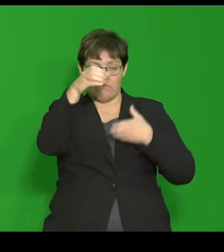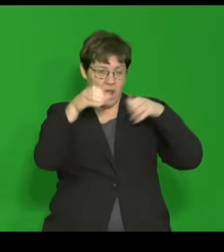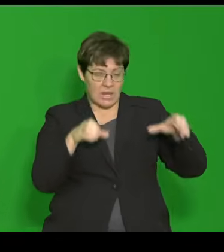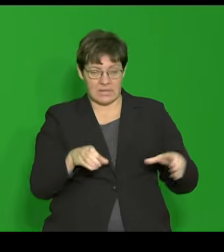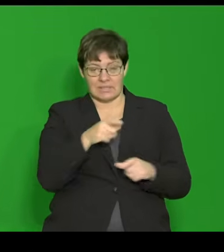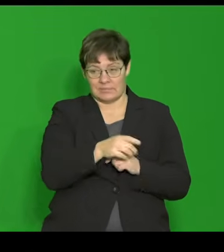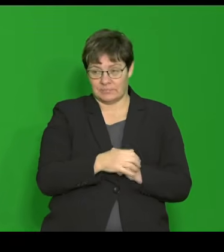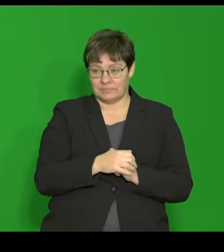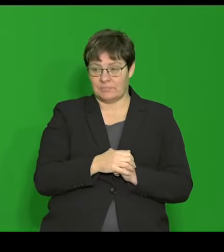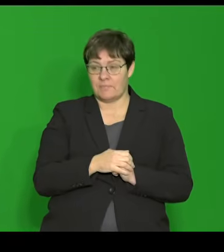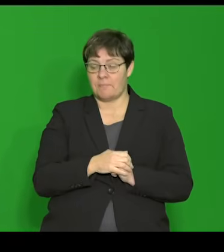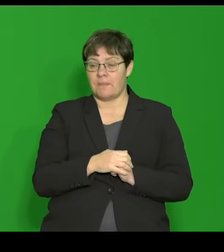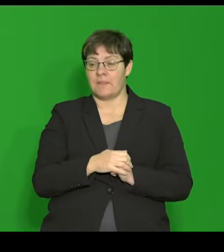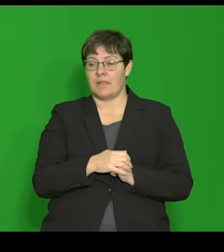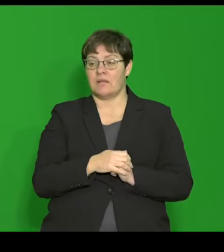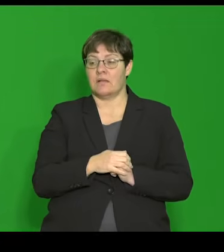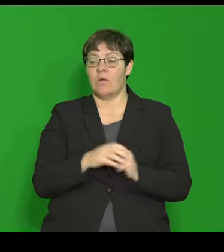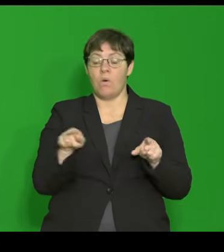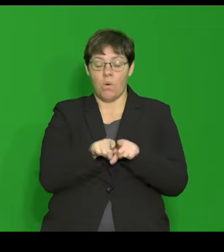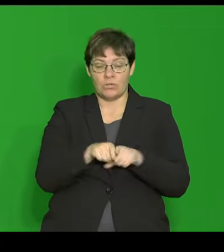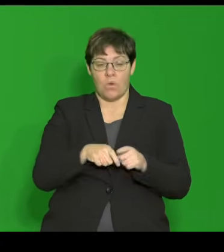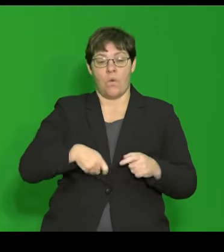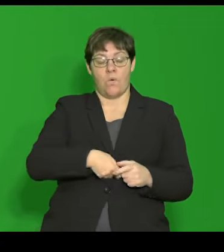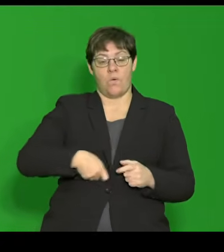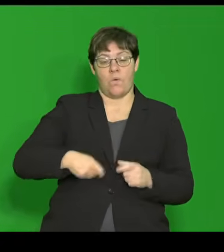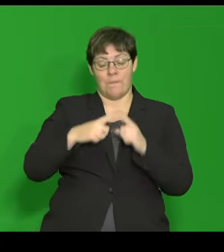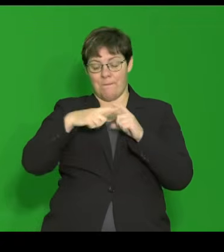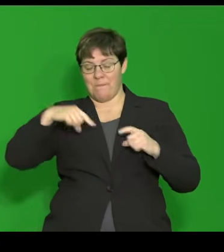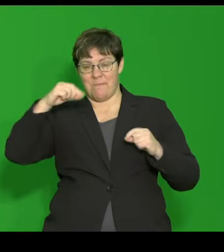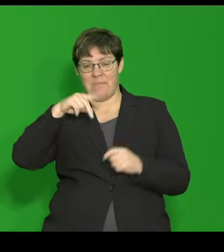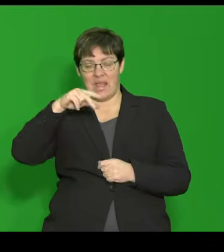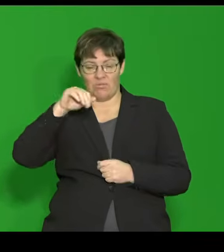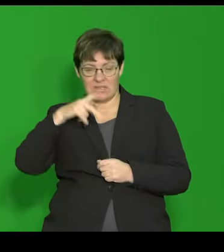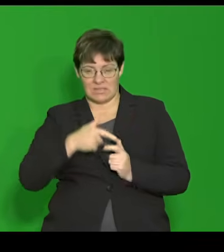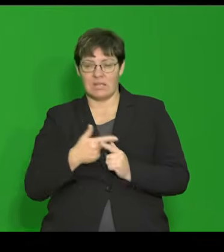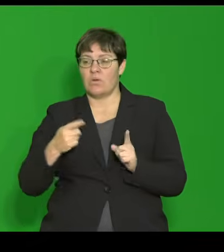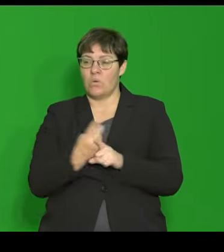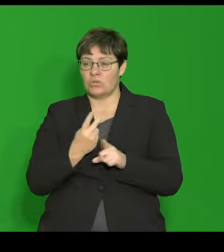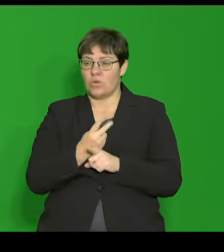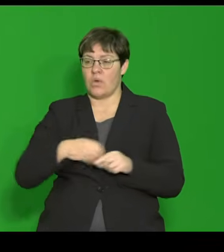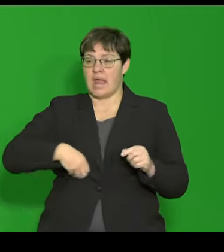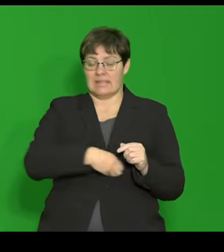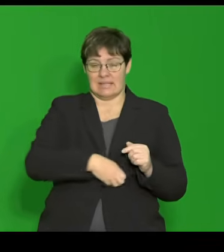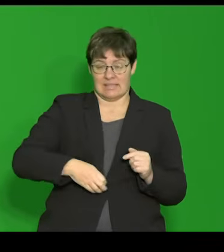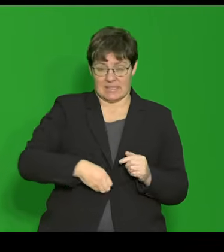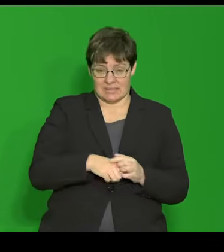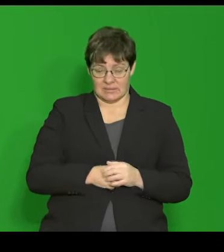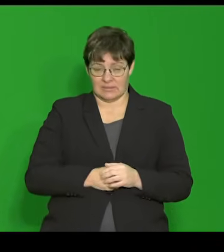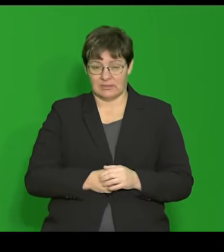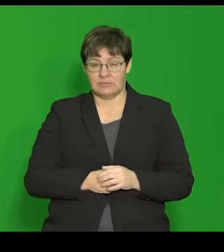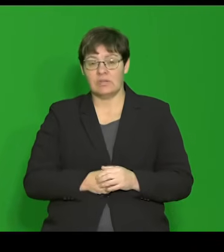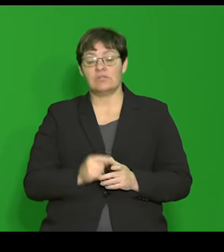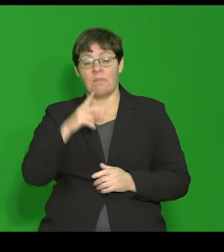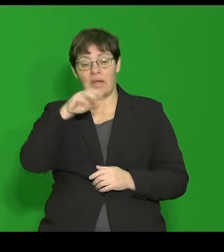down enzymes. We also have them produced by the pancreas, as well as in the intestine. So the